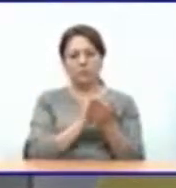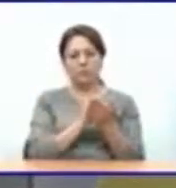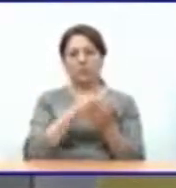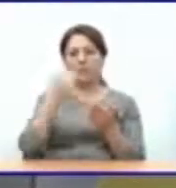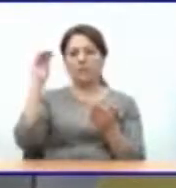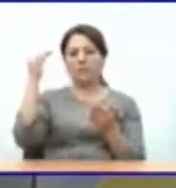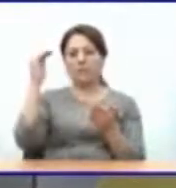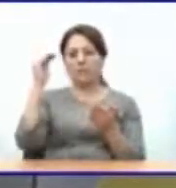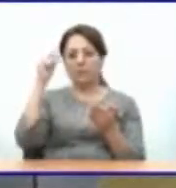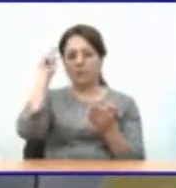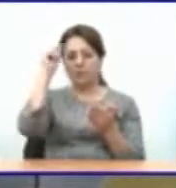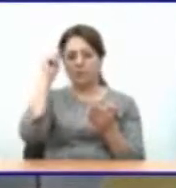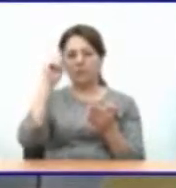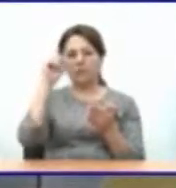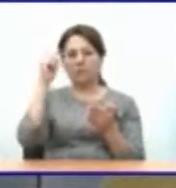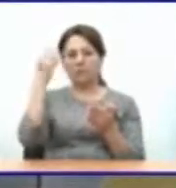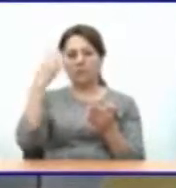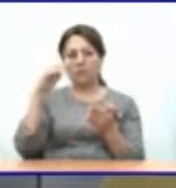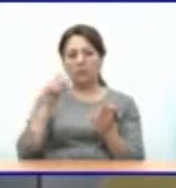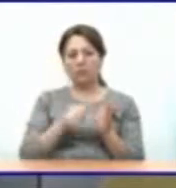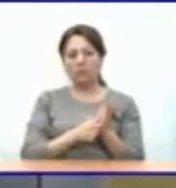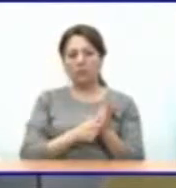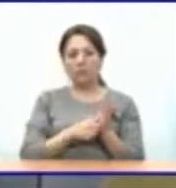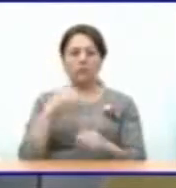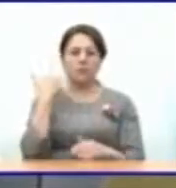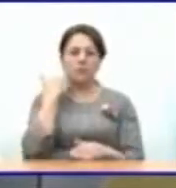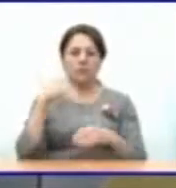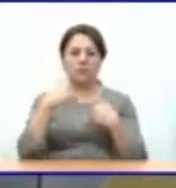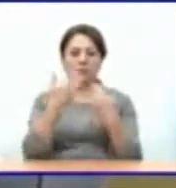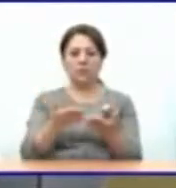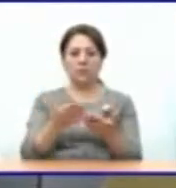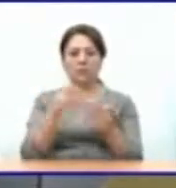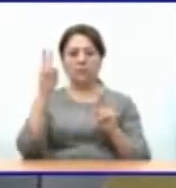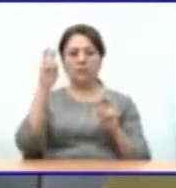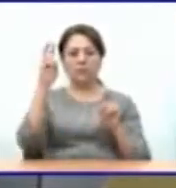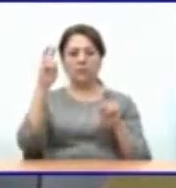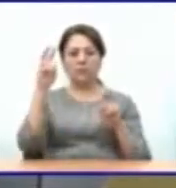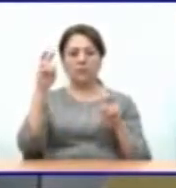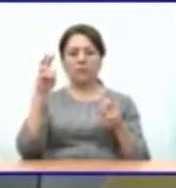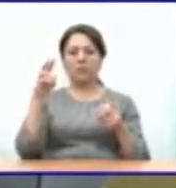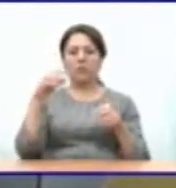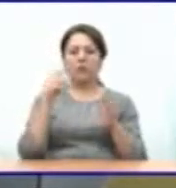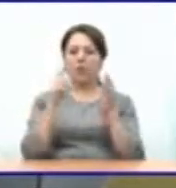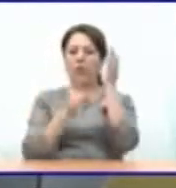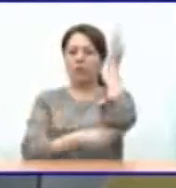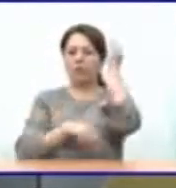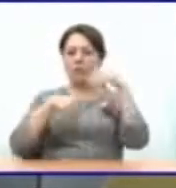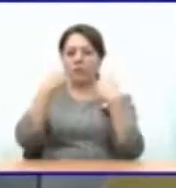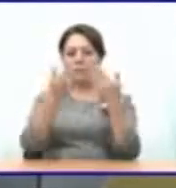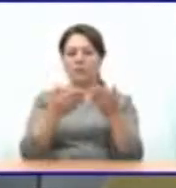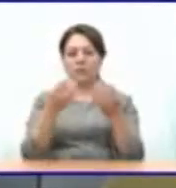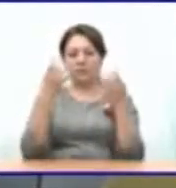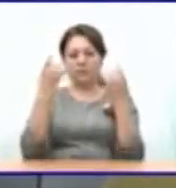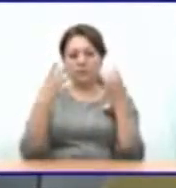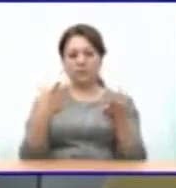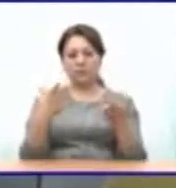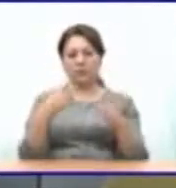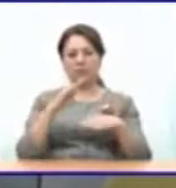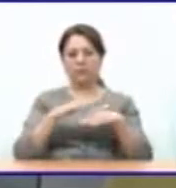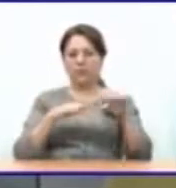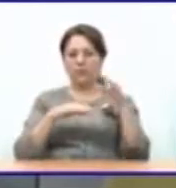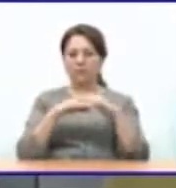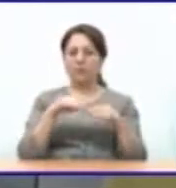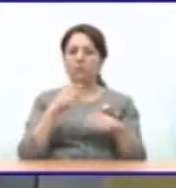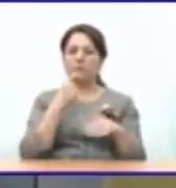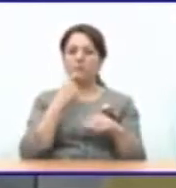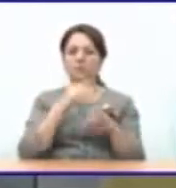darsligining 146-betida berilgan, mavzuning oxirida berilgan sodda amaliy topshiriqni bajarib